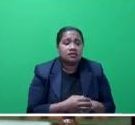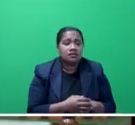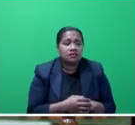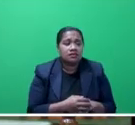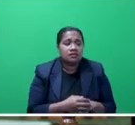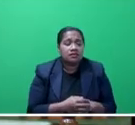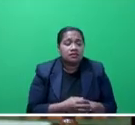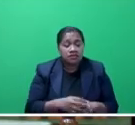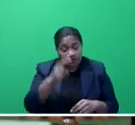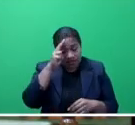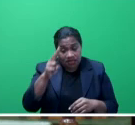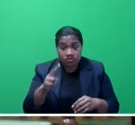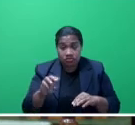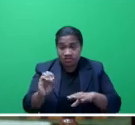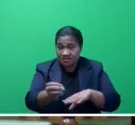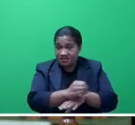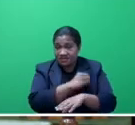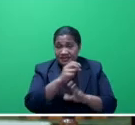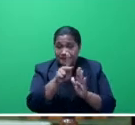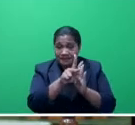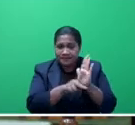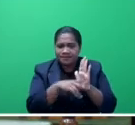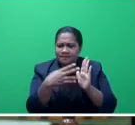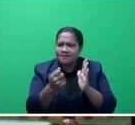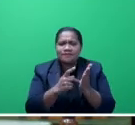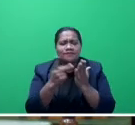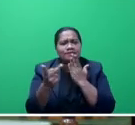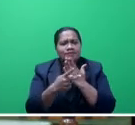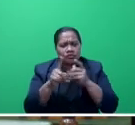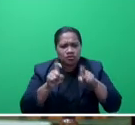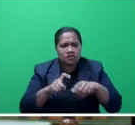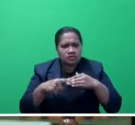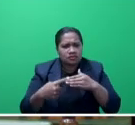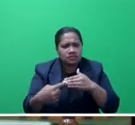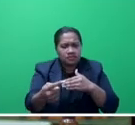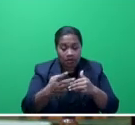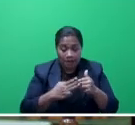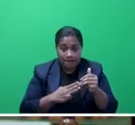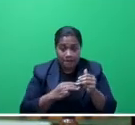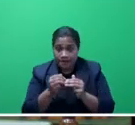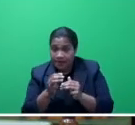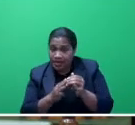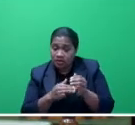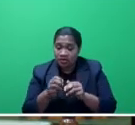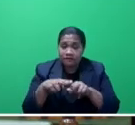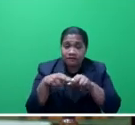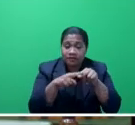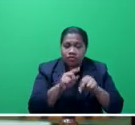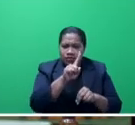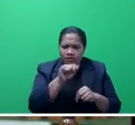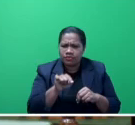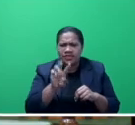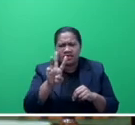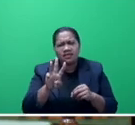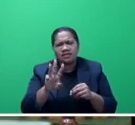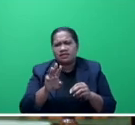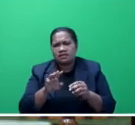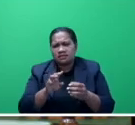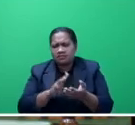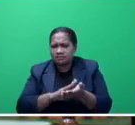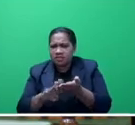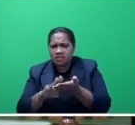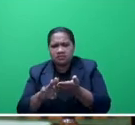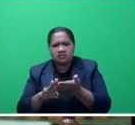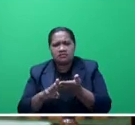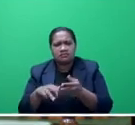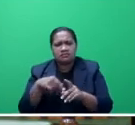Ocean Policy and launch projects to sustainably manage Fiji's 1.3 million square kilometers of exclusive economic zone,